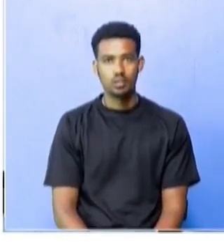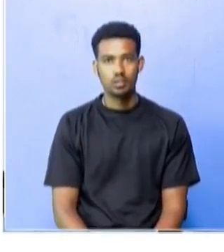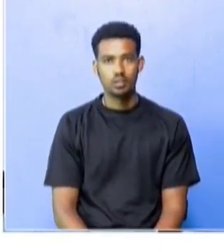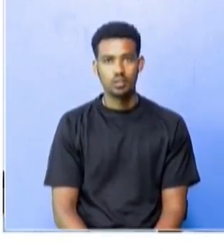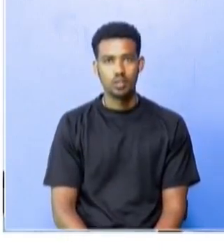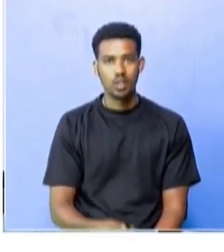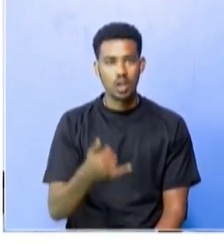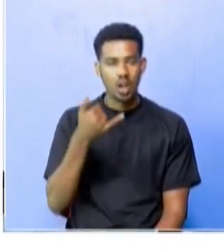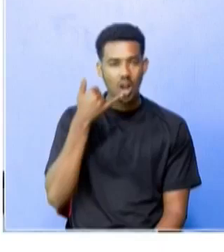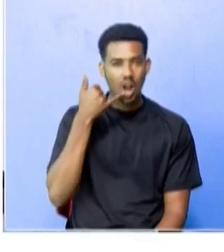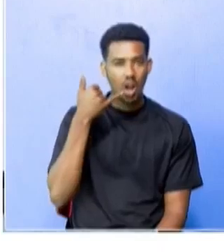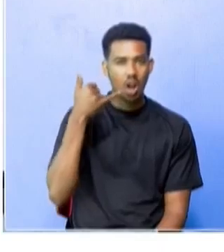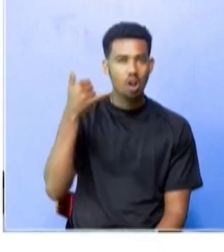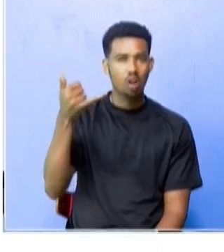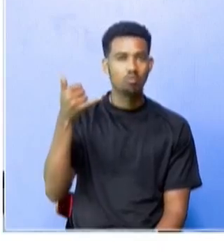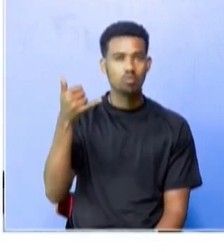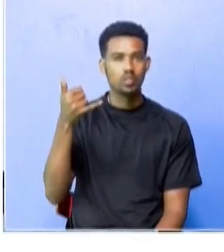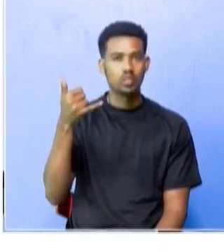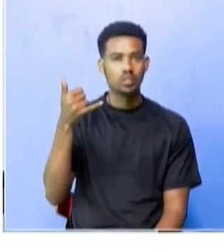calling